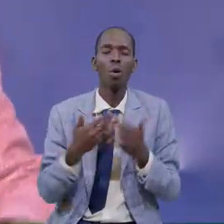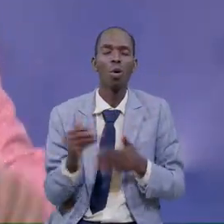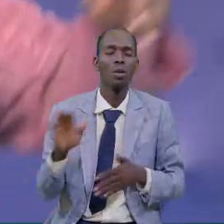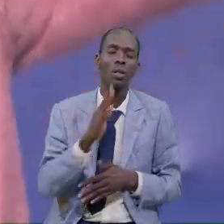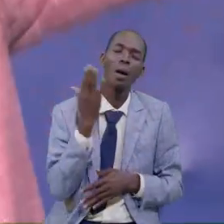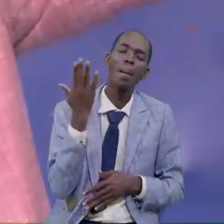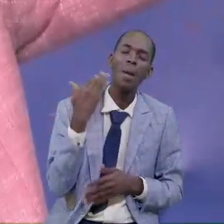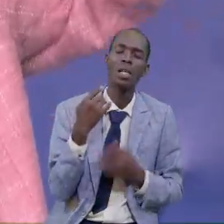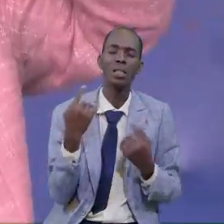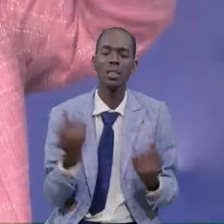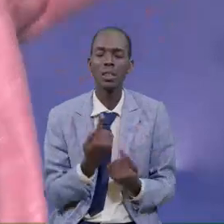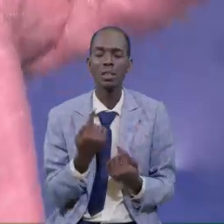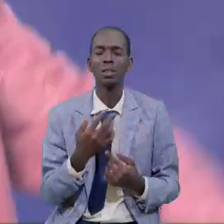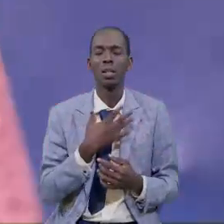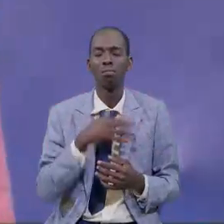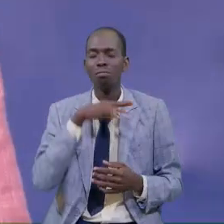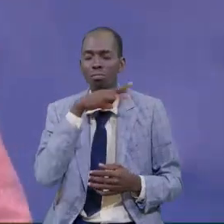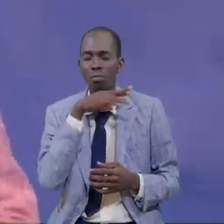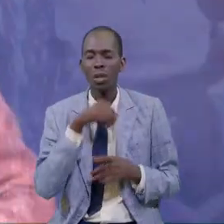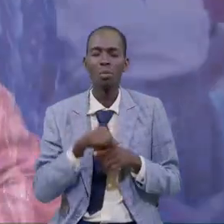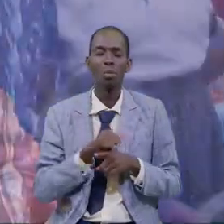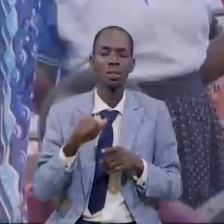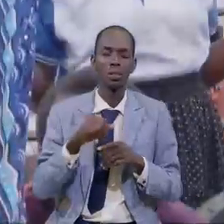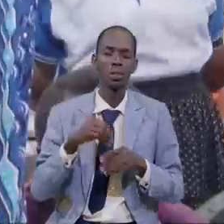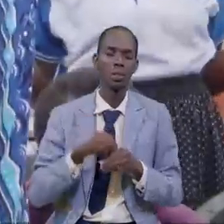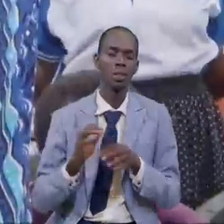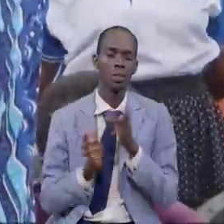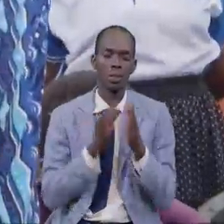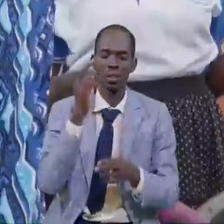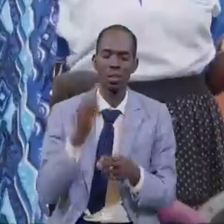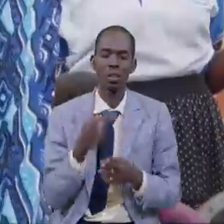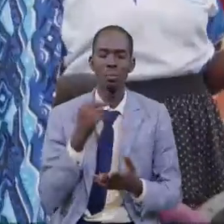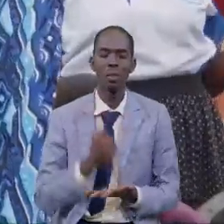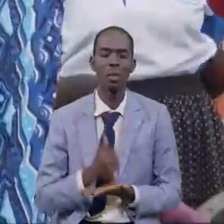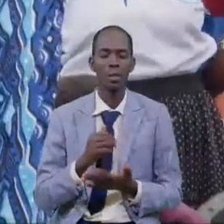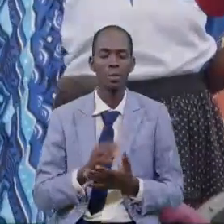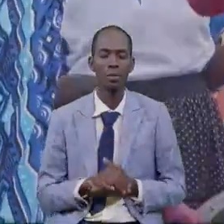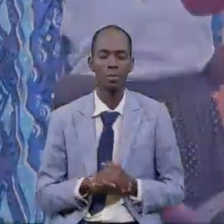and iniquity in Jesus' name.